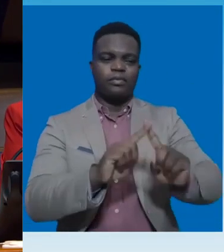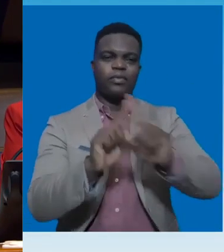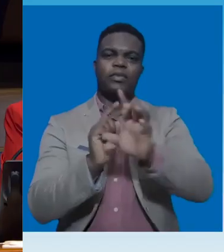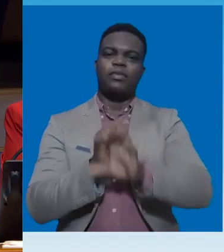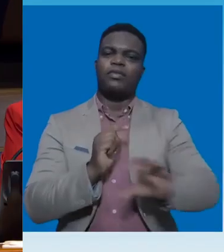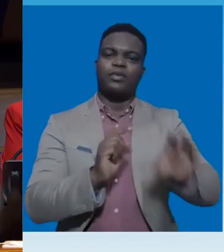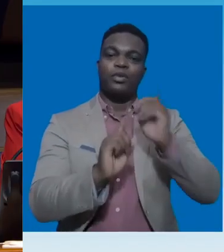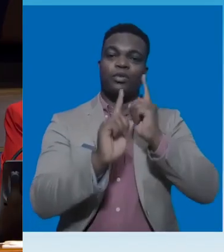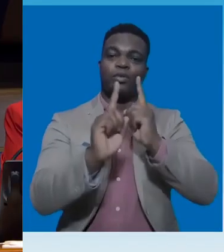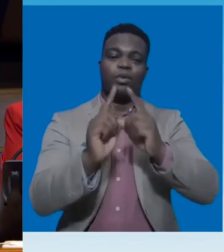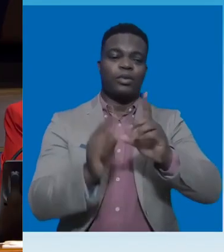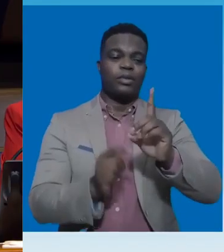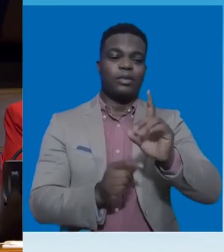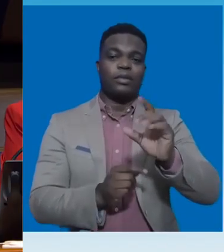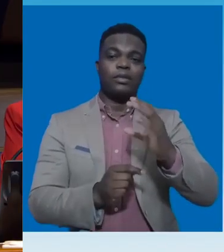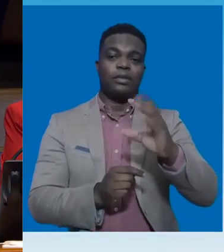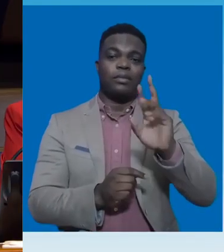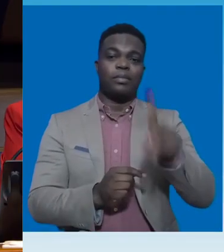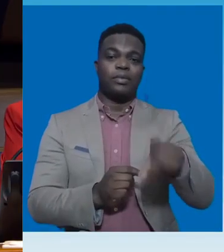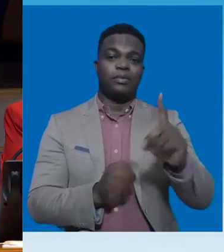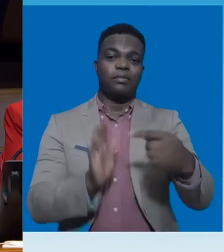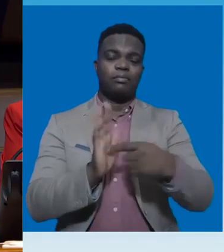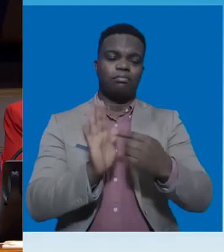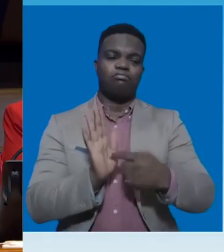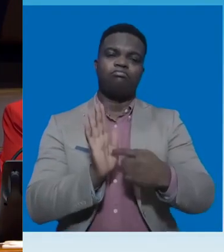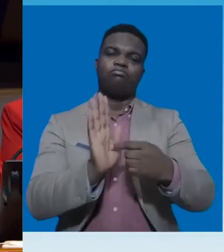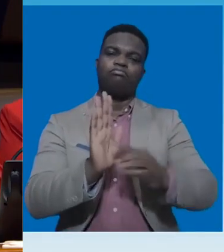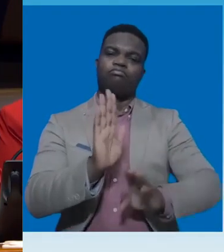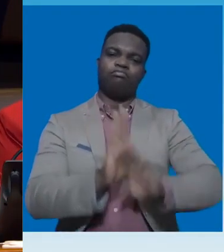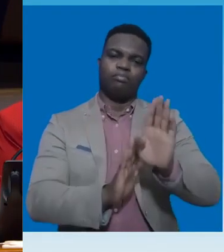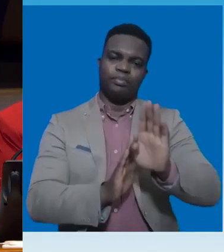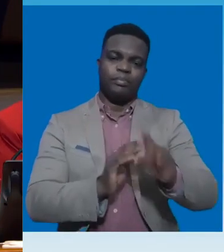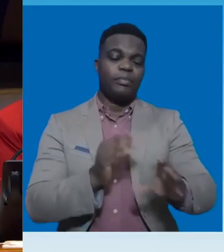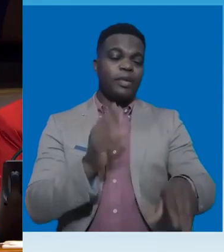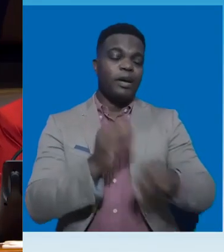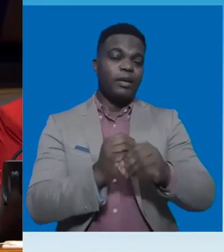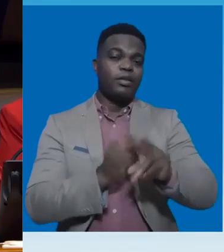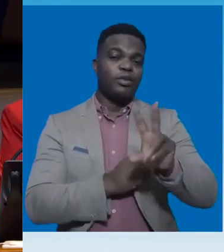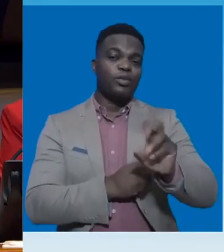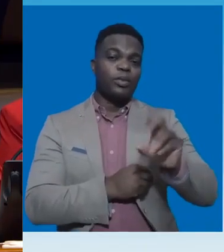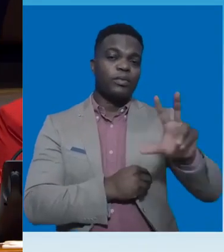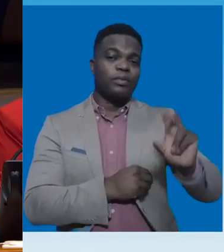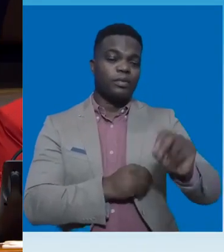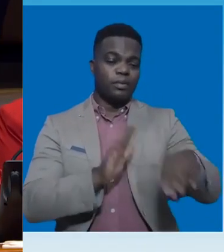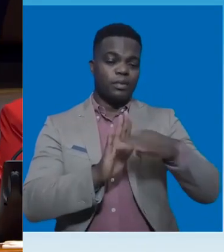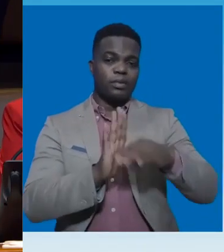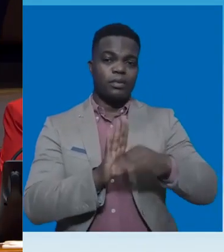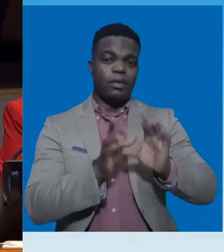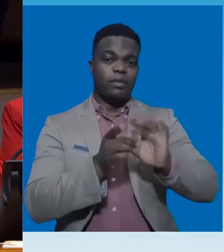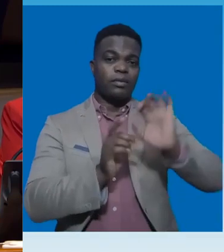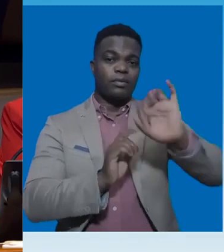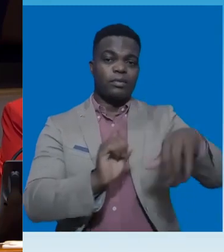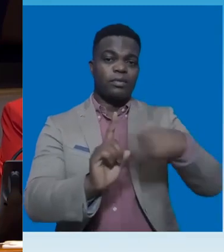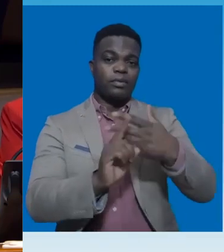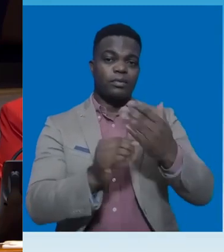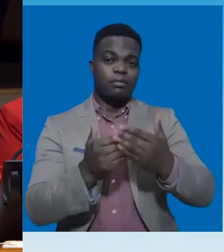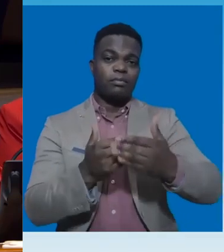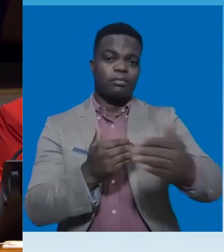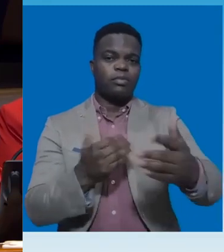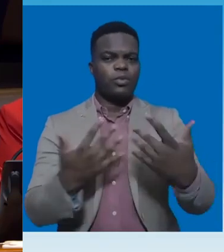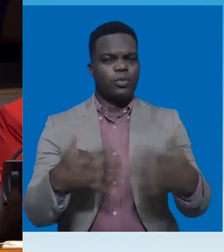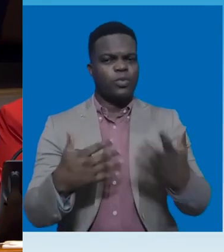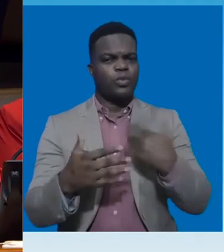for Sustainable Development. We commend the UN system's commitment to accountability through annual reporting under the